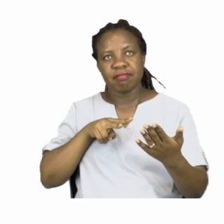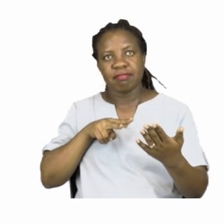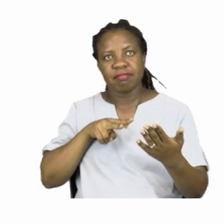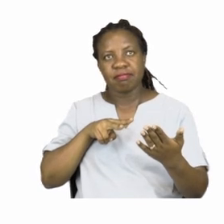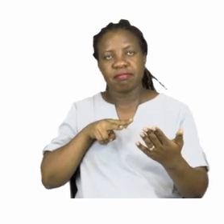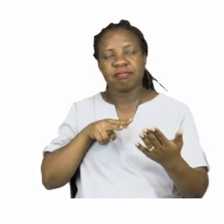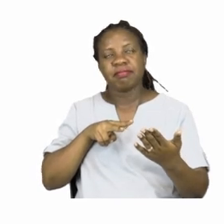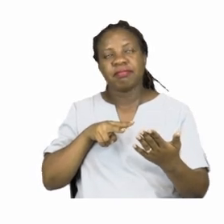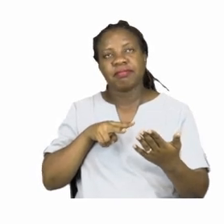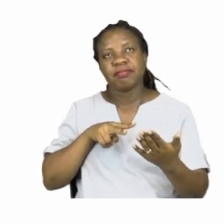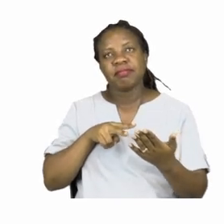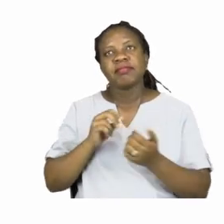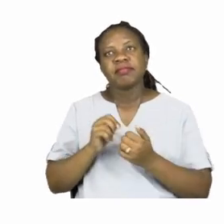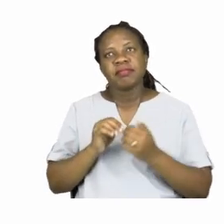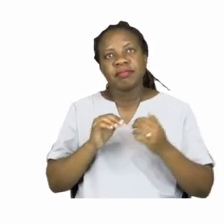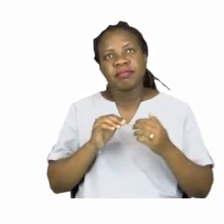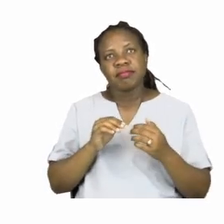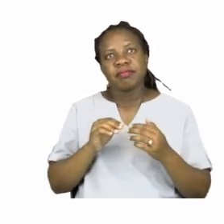answer.